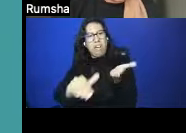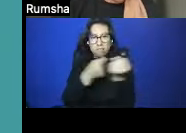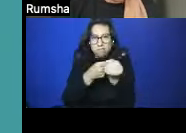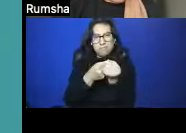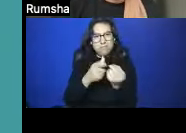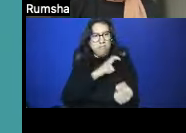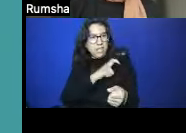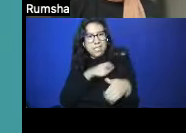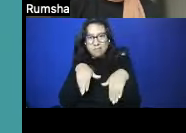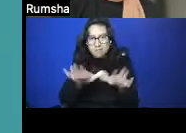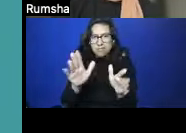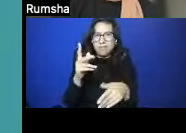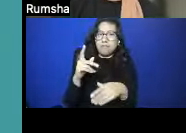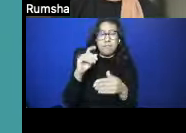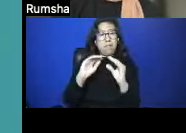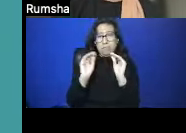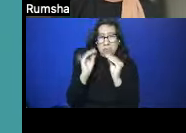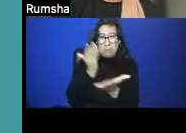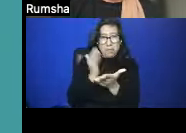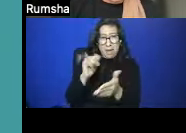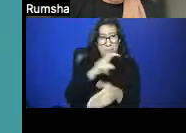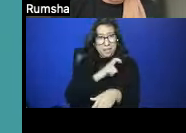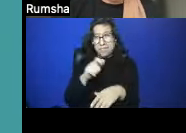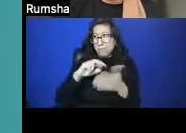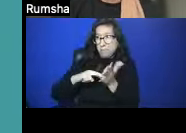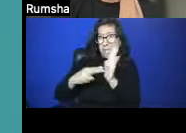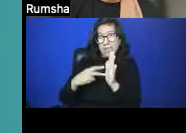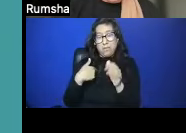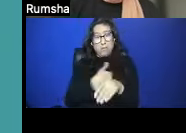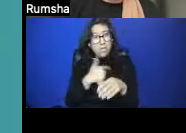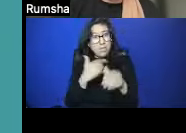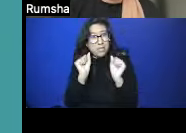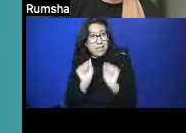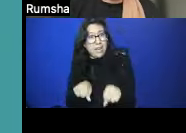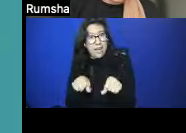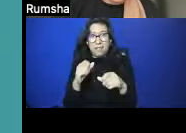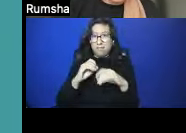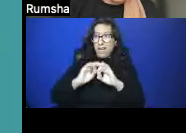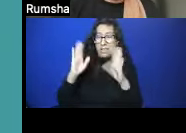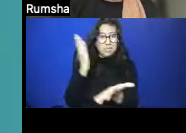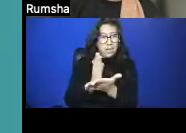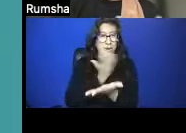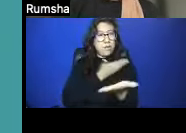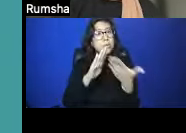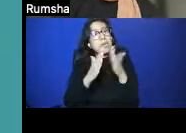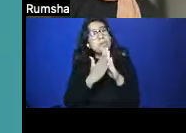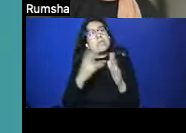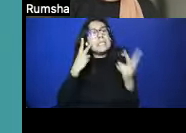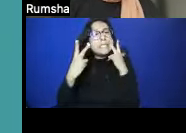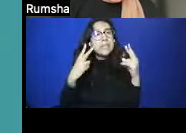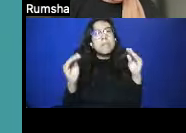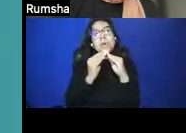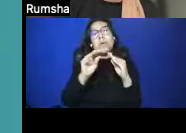We're seeing the state of media and disinformation right now is precarious, with the consolidation of local news, Elon Musk taking